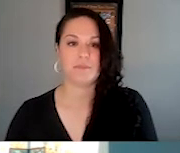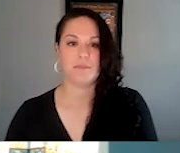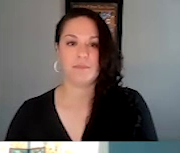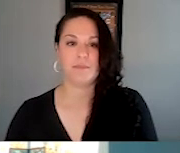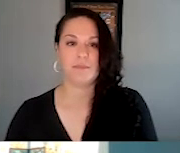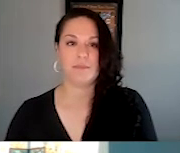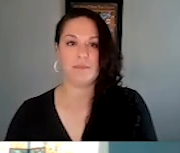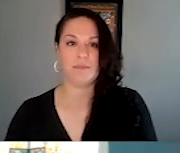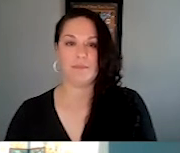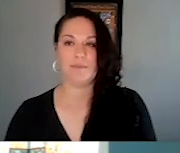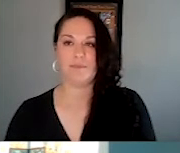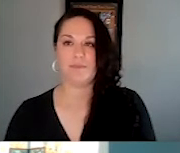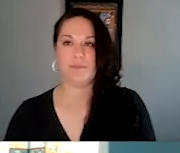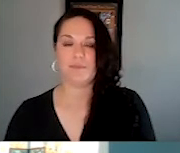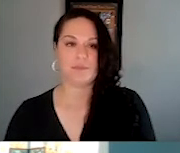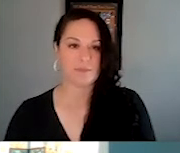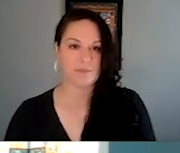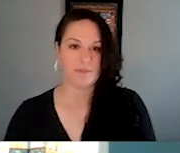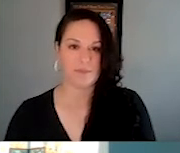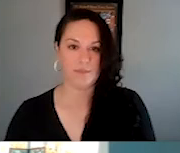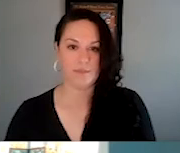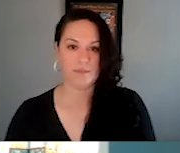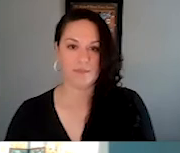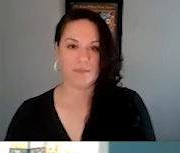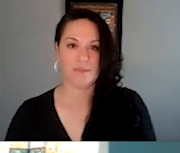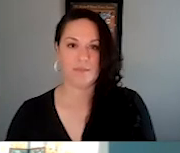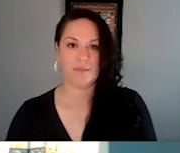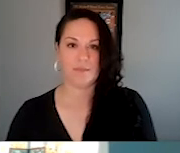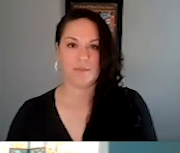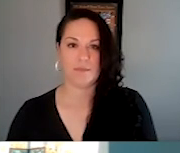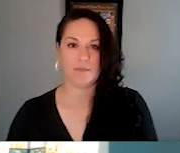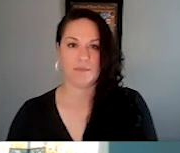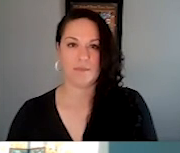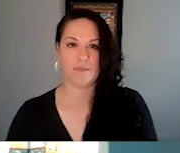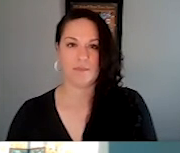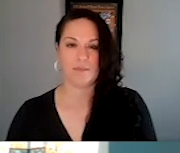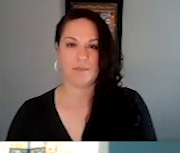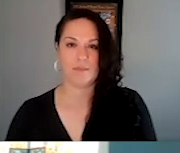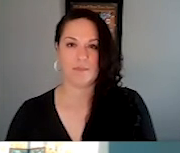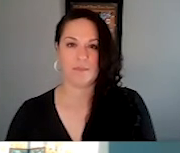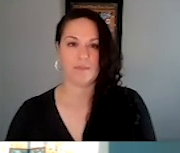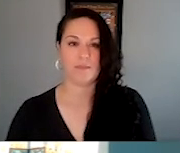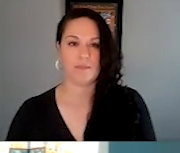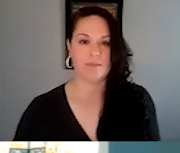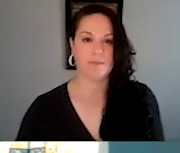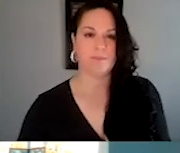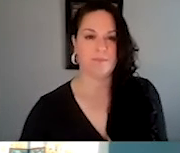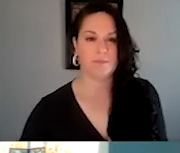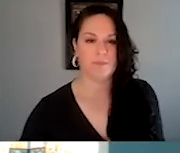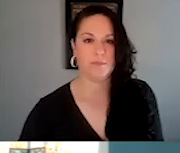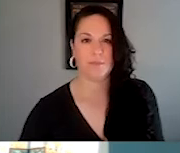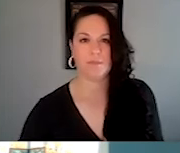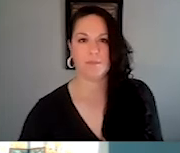THC. So this is the type of stuff that I think all of us really need to use Christina's